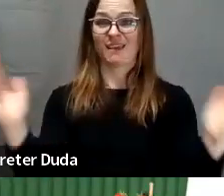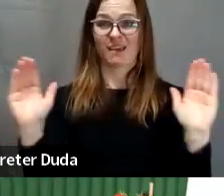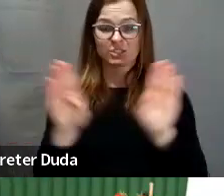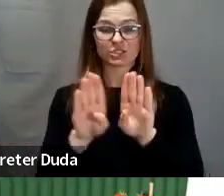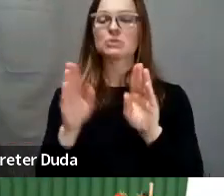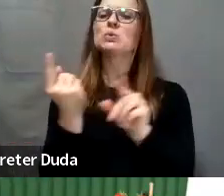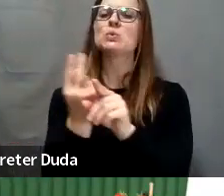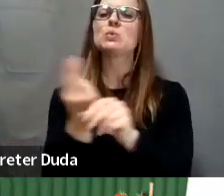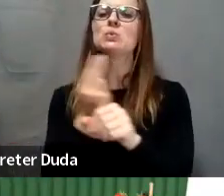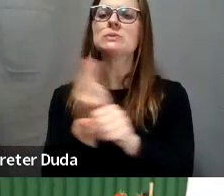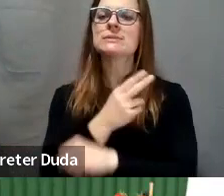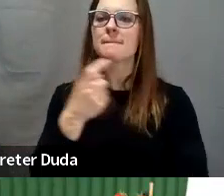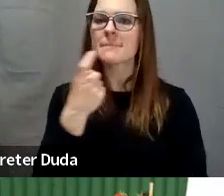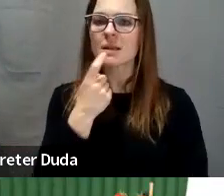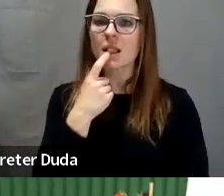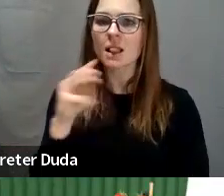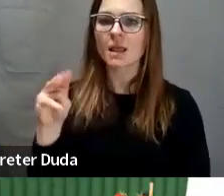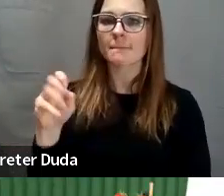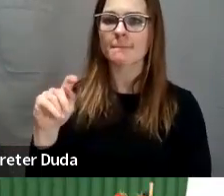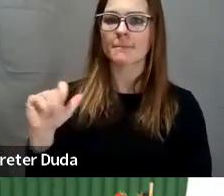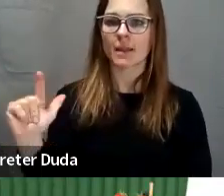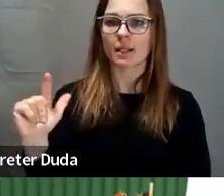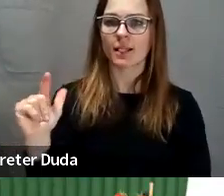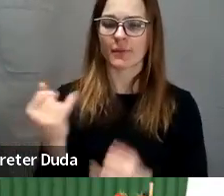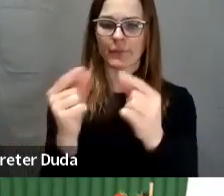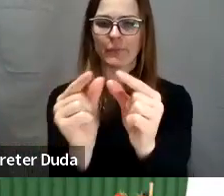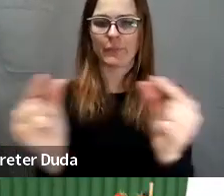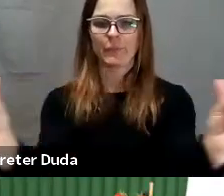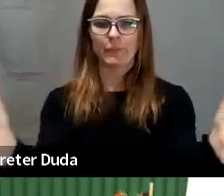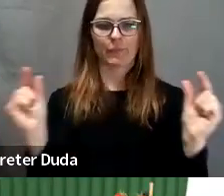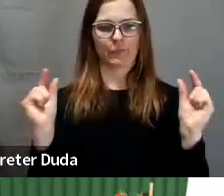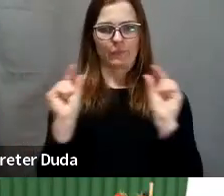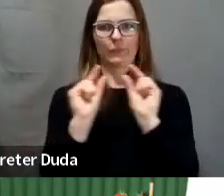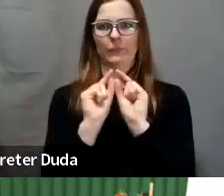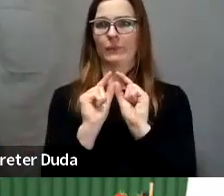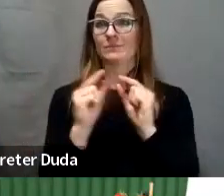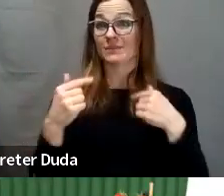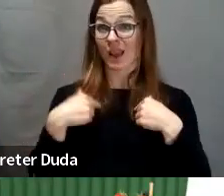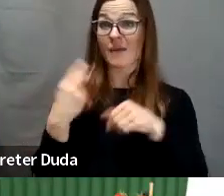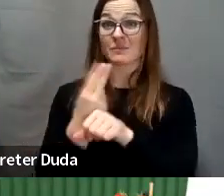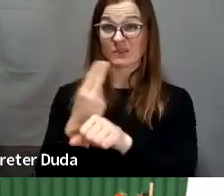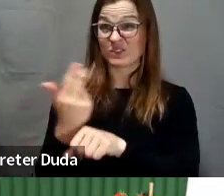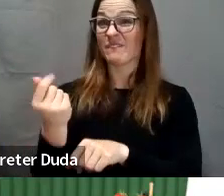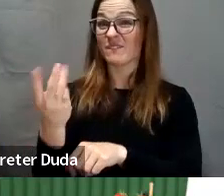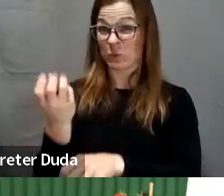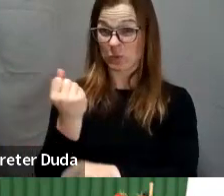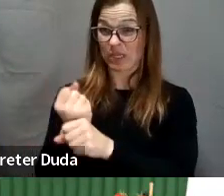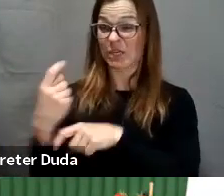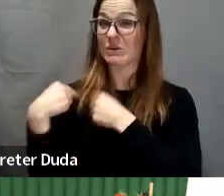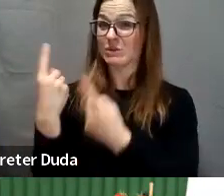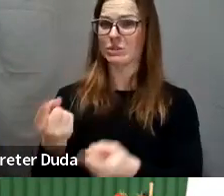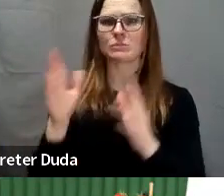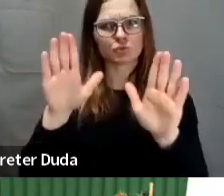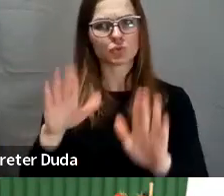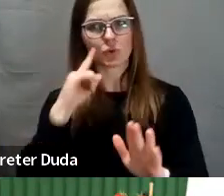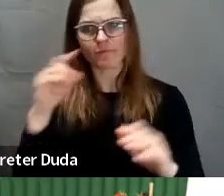bracket. And so this is, I've had this bed for a few years now, and this has really held up more to the winter.